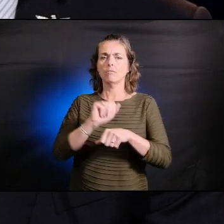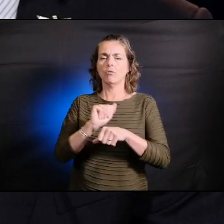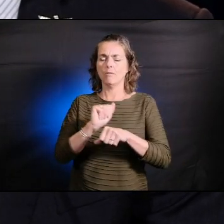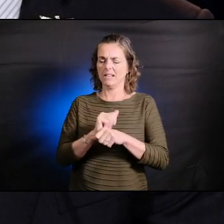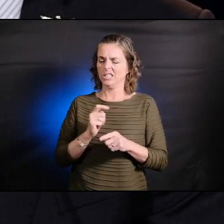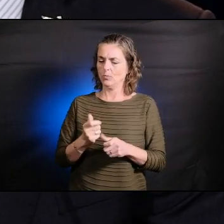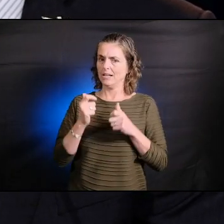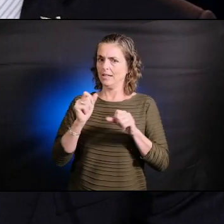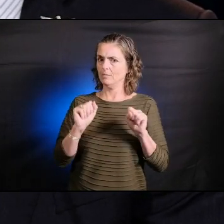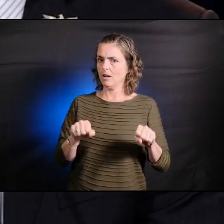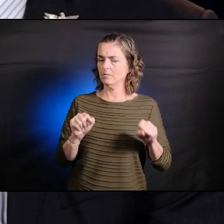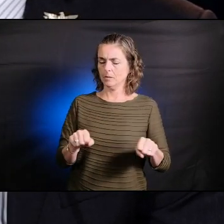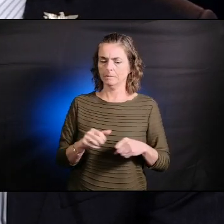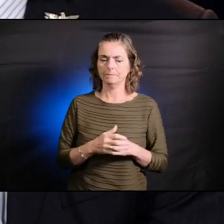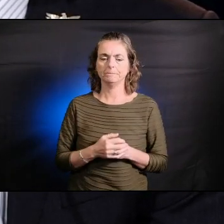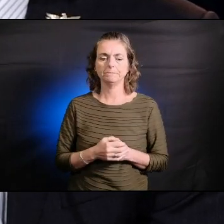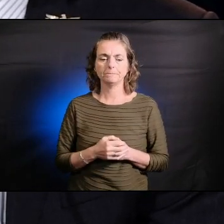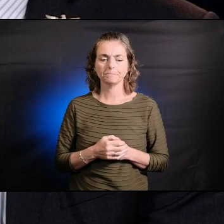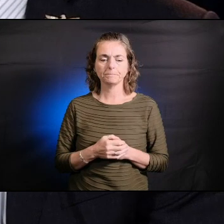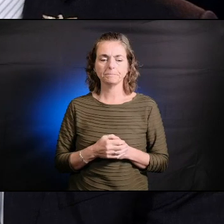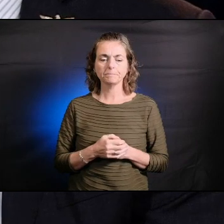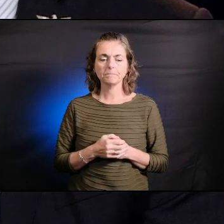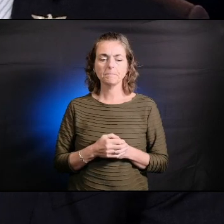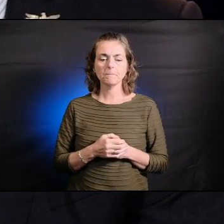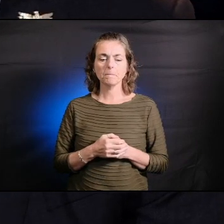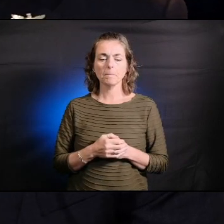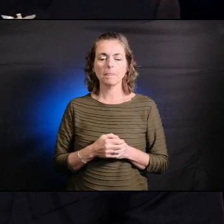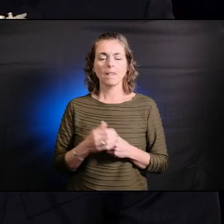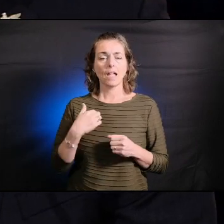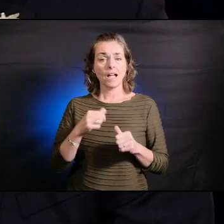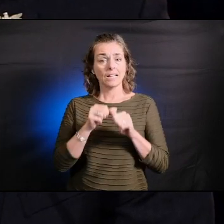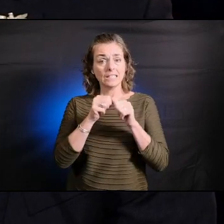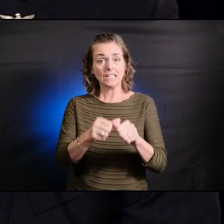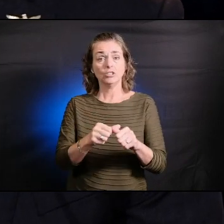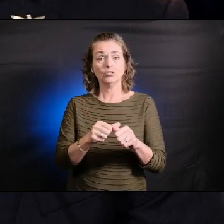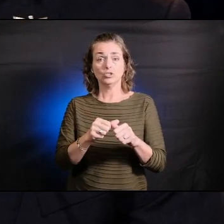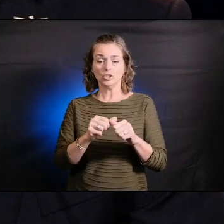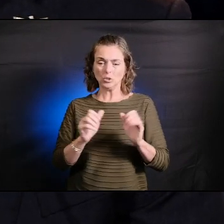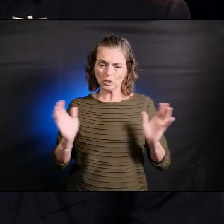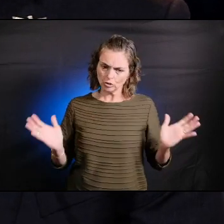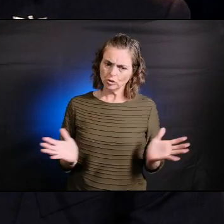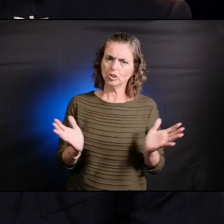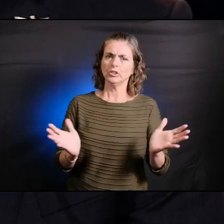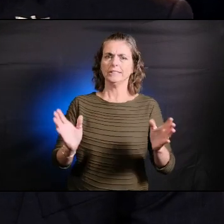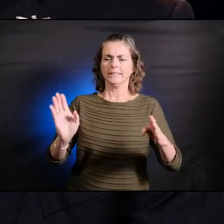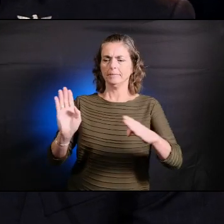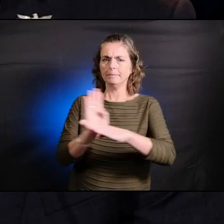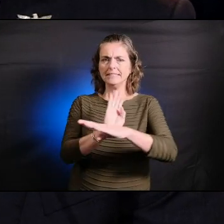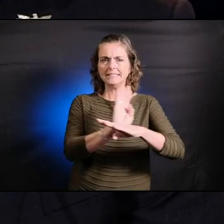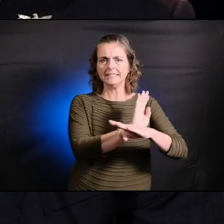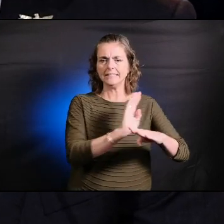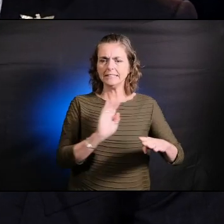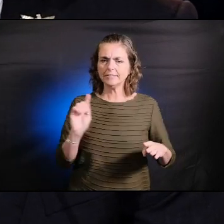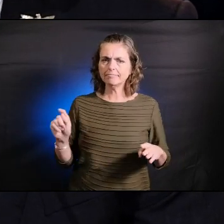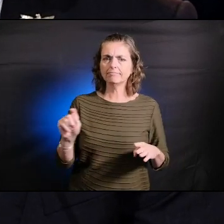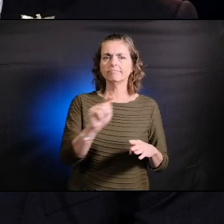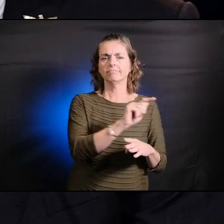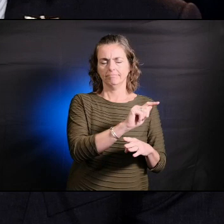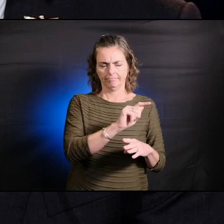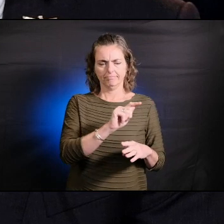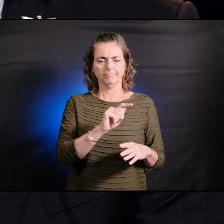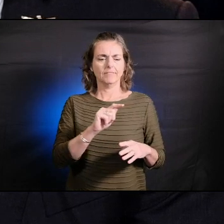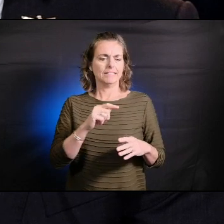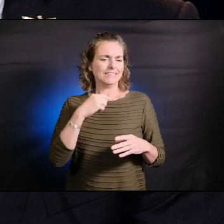as possible. I continue to urge businesses, as I do every press conference, and